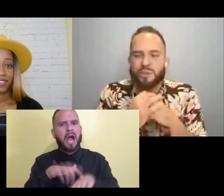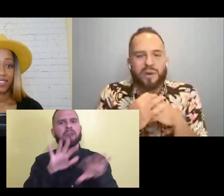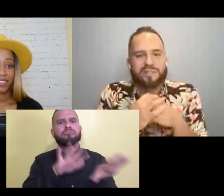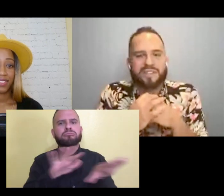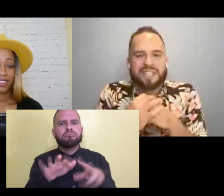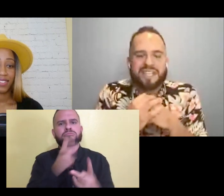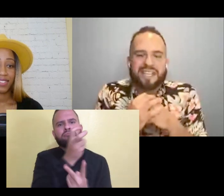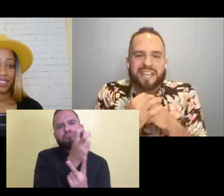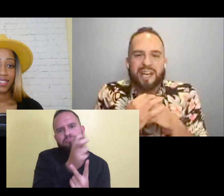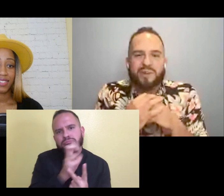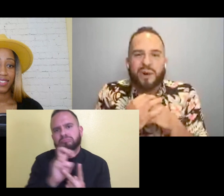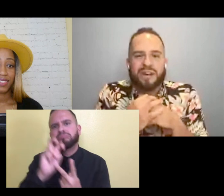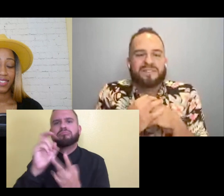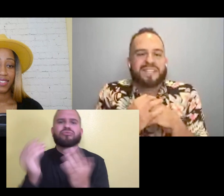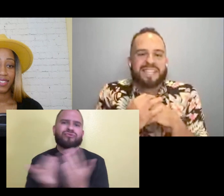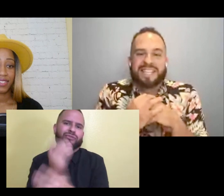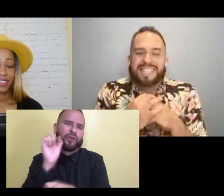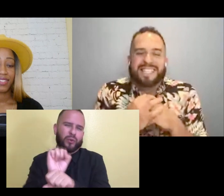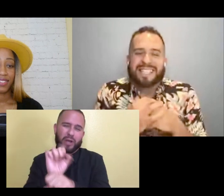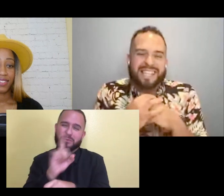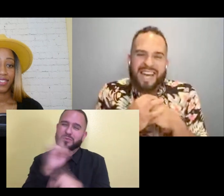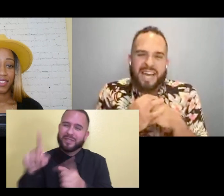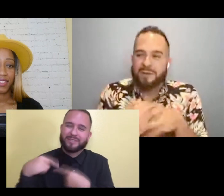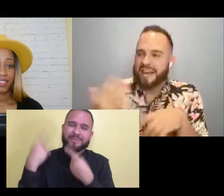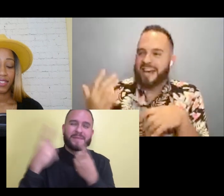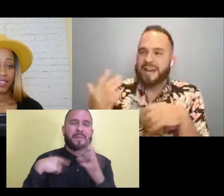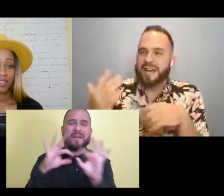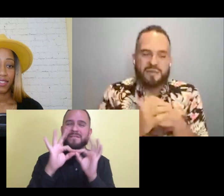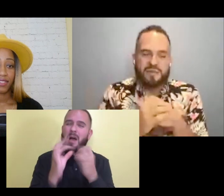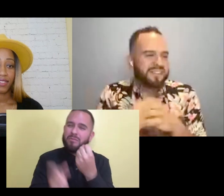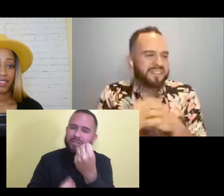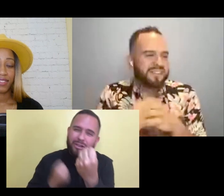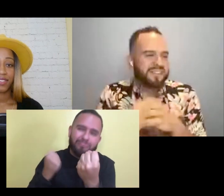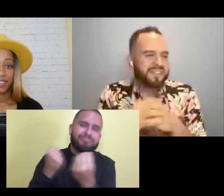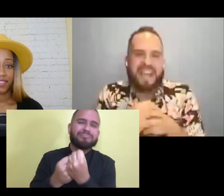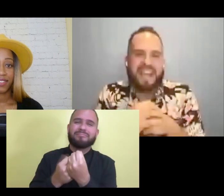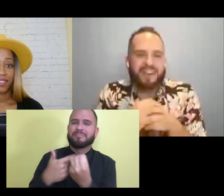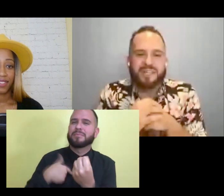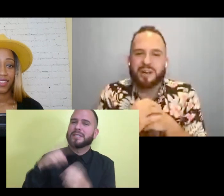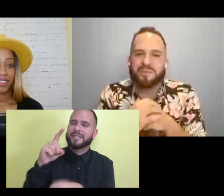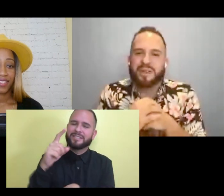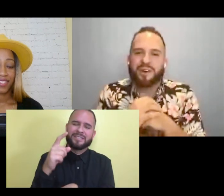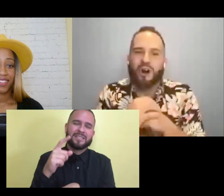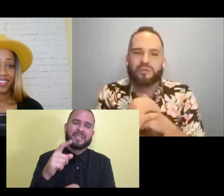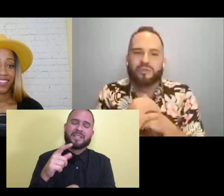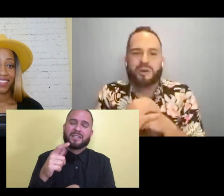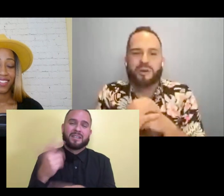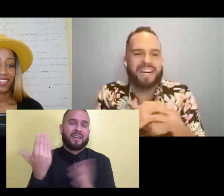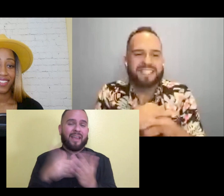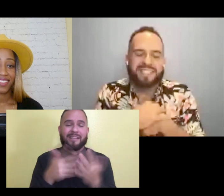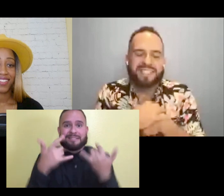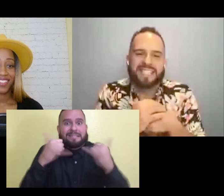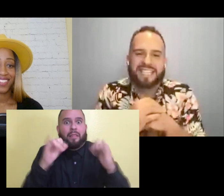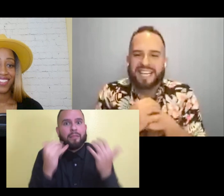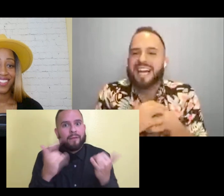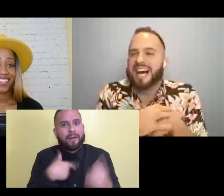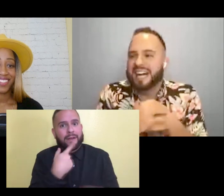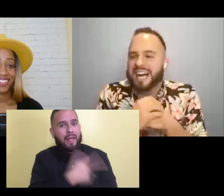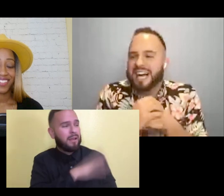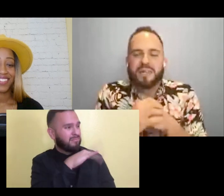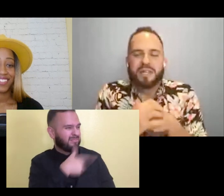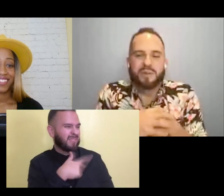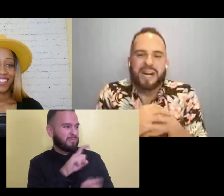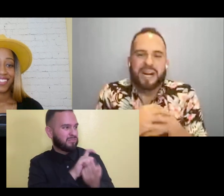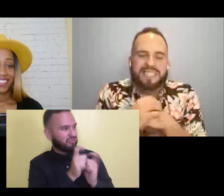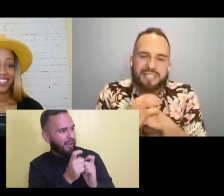super supportive in what I've done. Until this day, I'm like, hey, I'm doing this. They're like, great, awesome, go for it. We're behind you. And